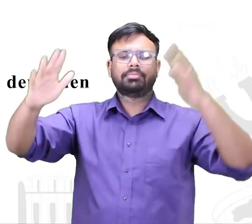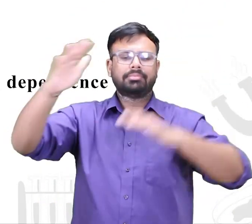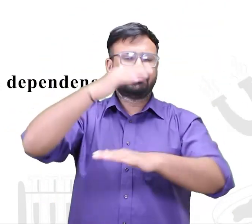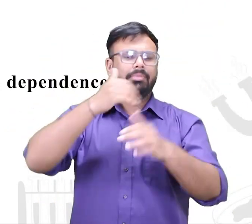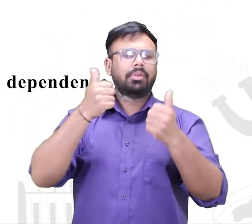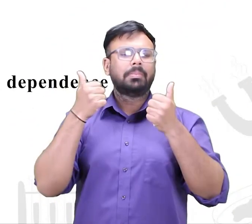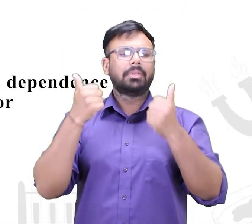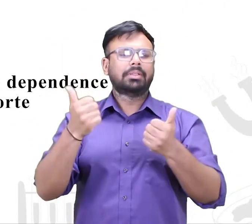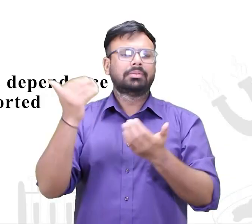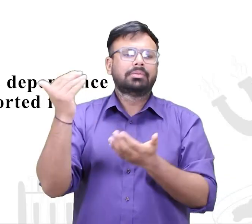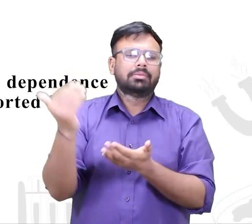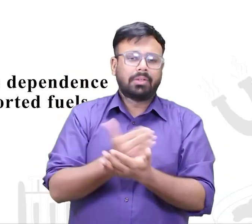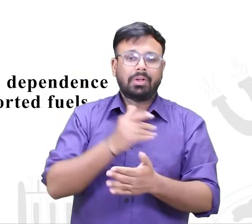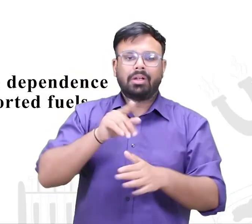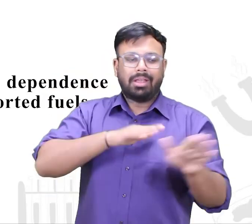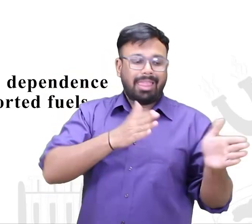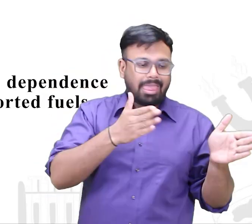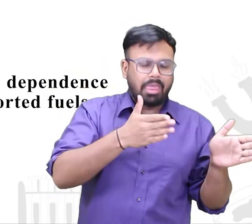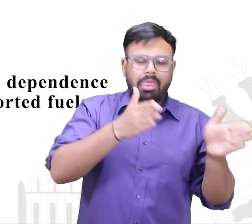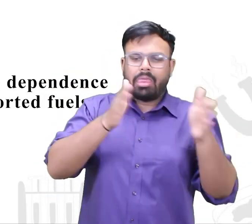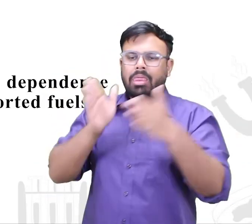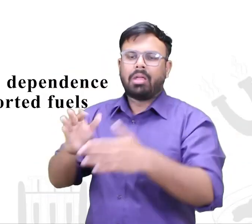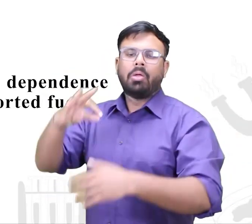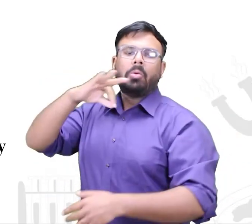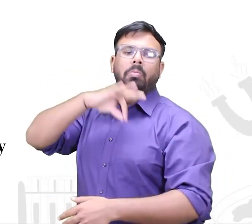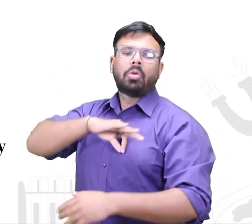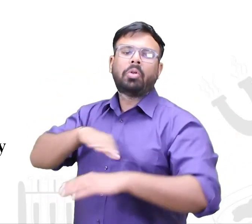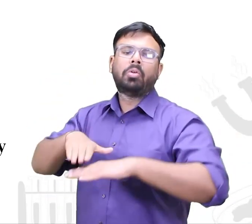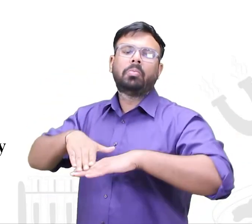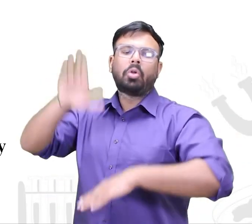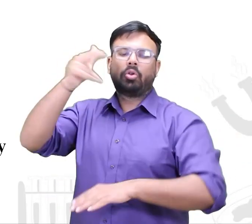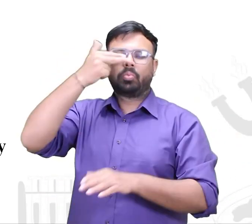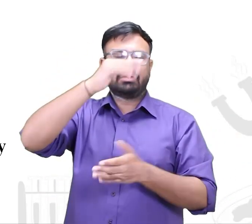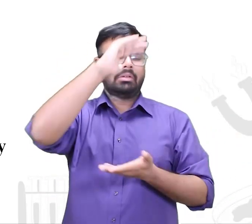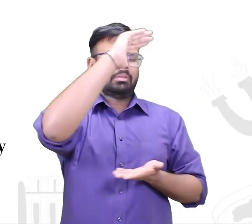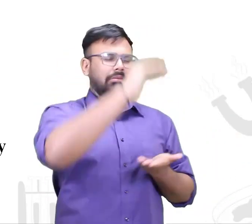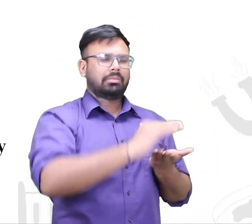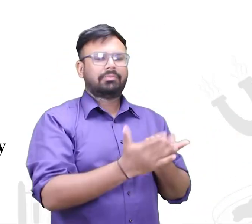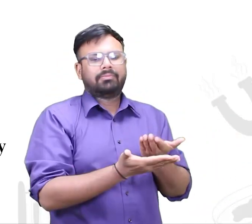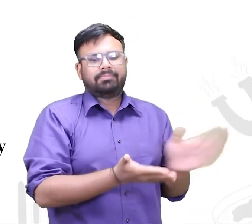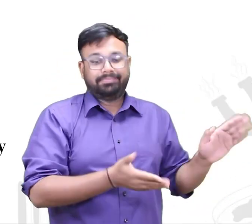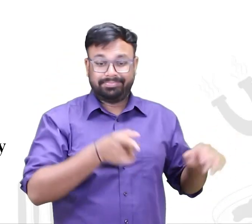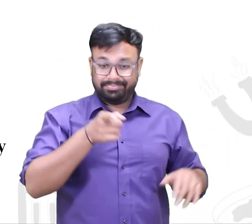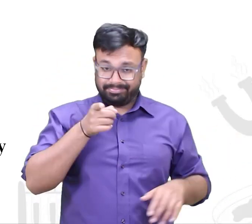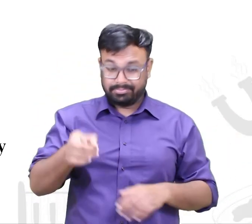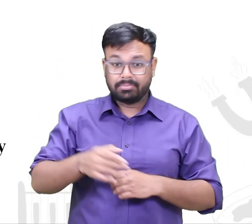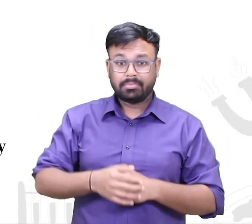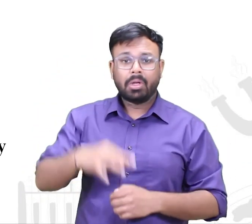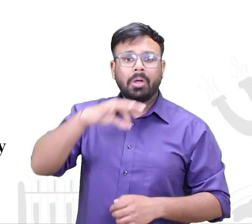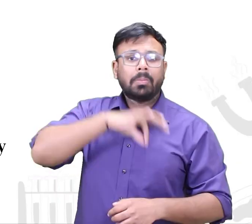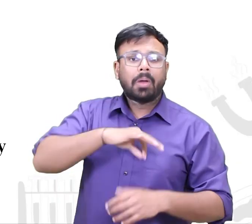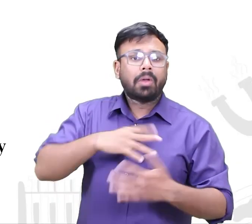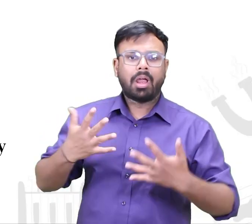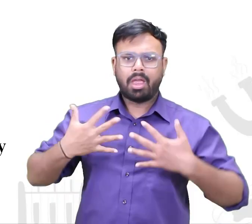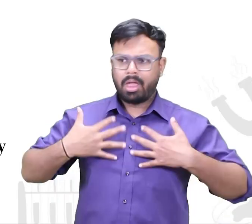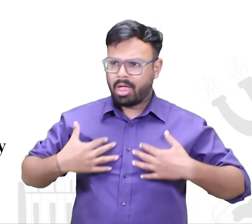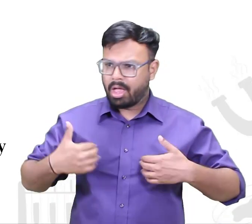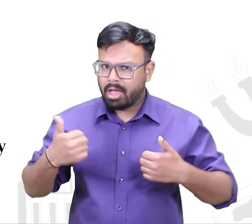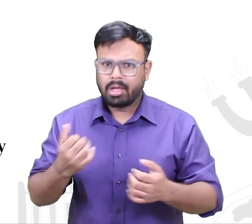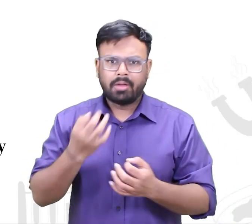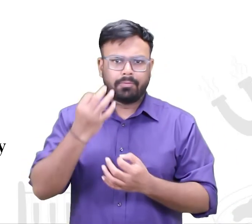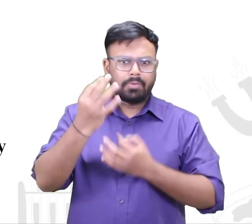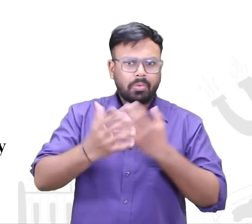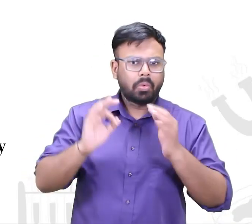supply and reducing dependence on imported fuels. The benefits of renewable energy use are less global warming,